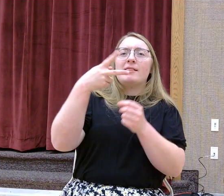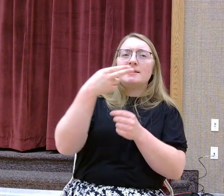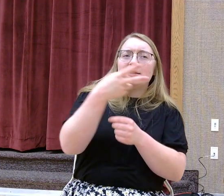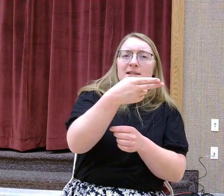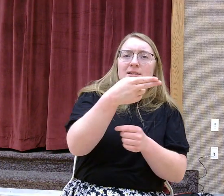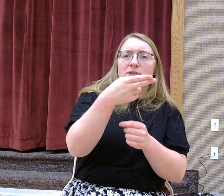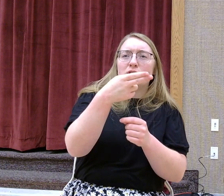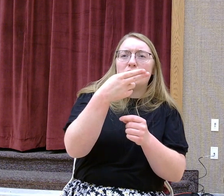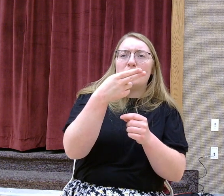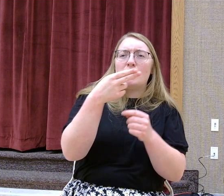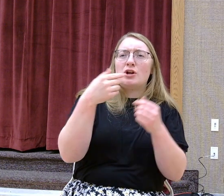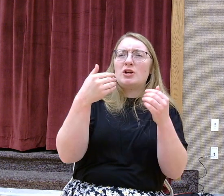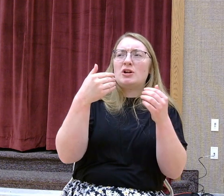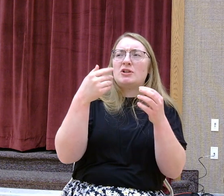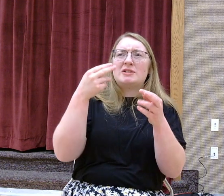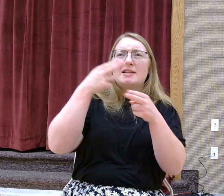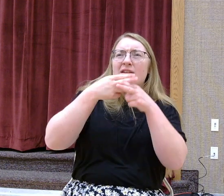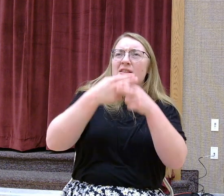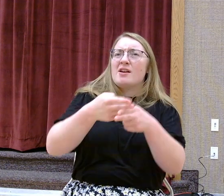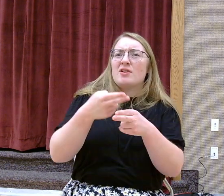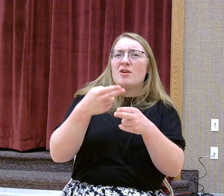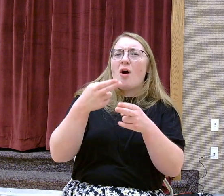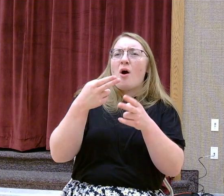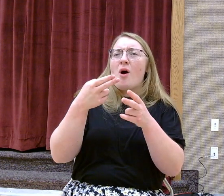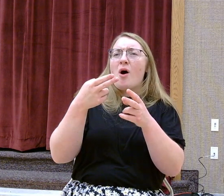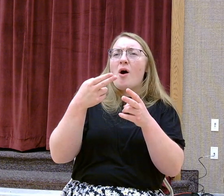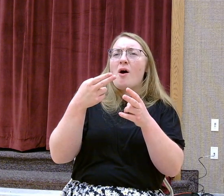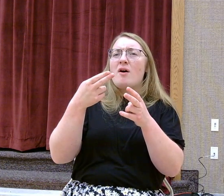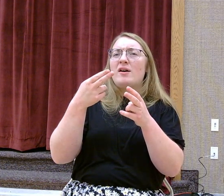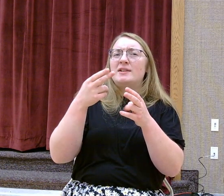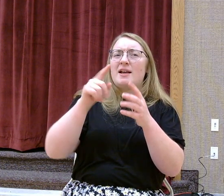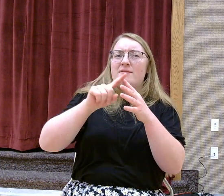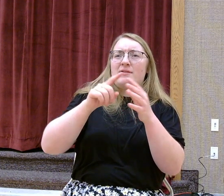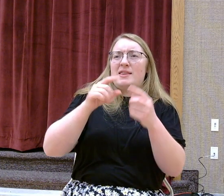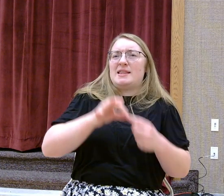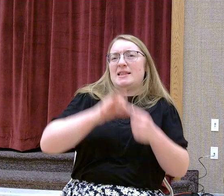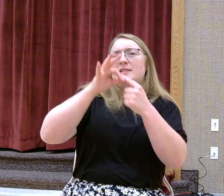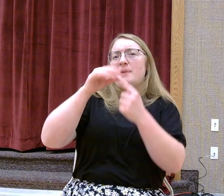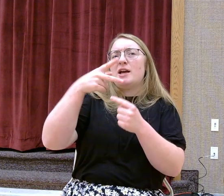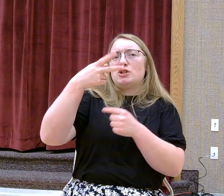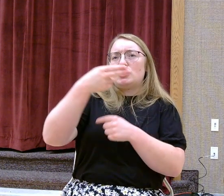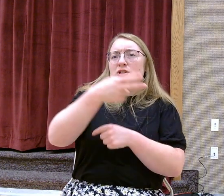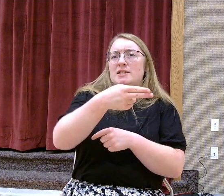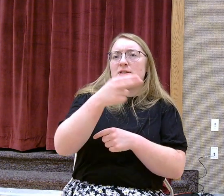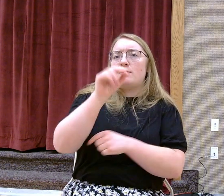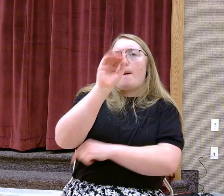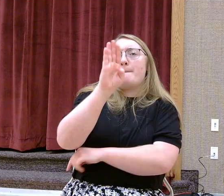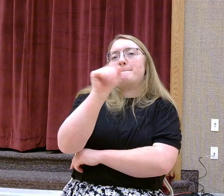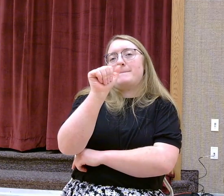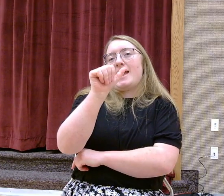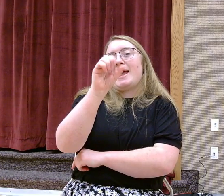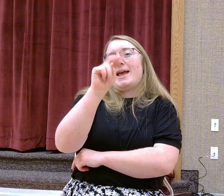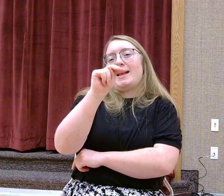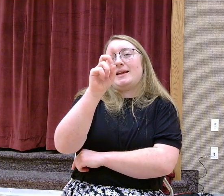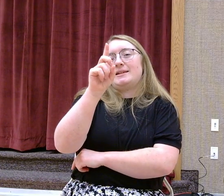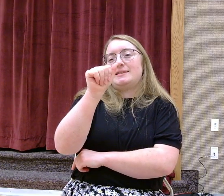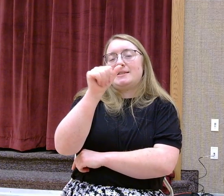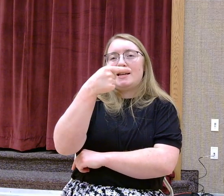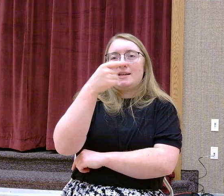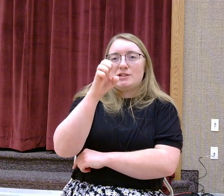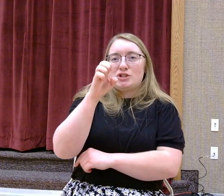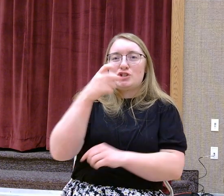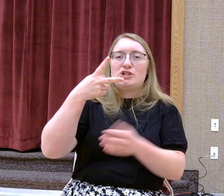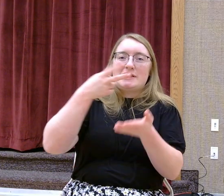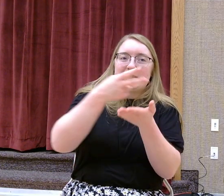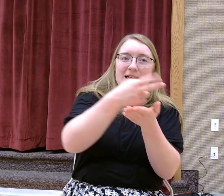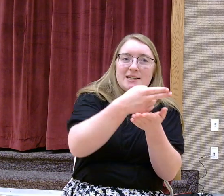end. Bandage scissors. Yeah, I don't You know what I'm talking about? Yeah, They're bandage scissors all the scissors. time. Yeah, Well, like bandage EMTs carry